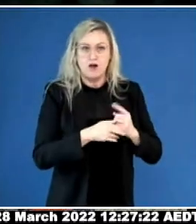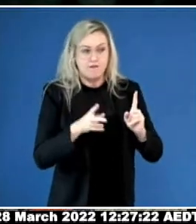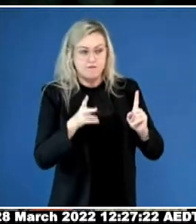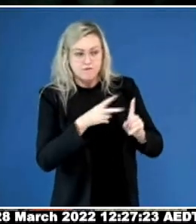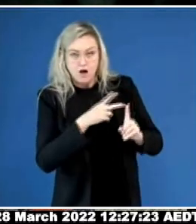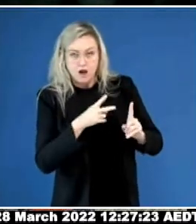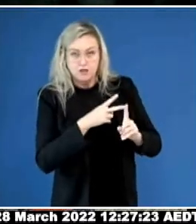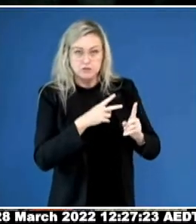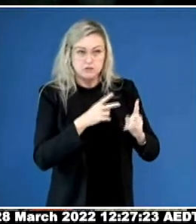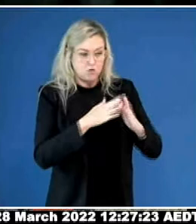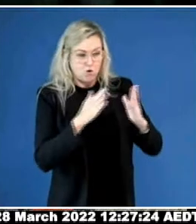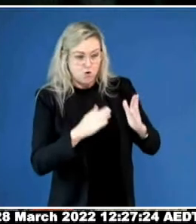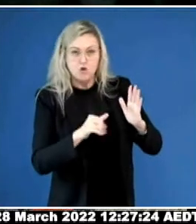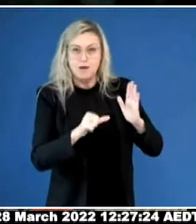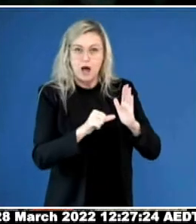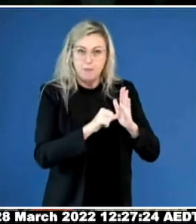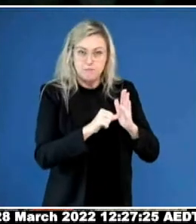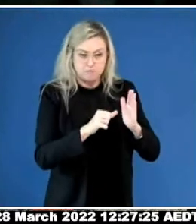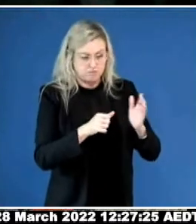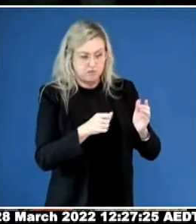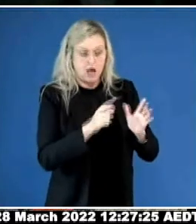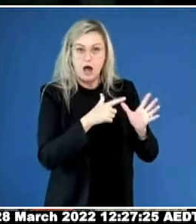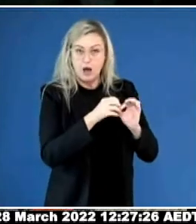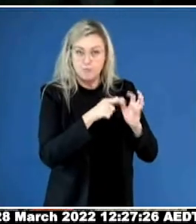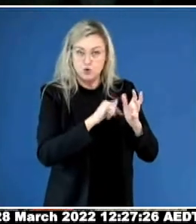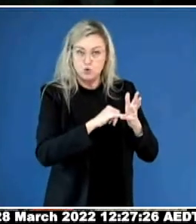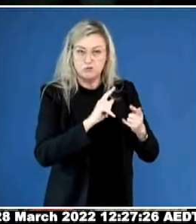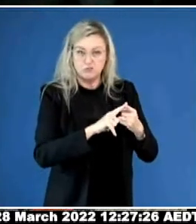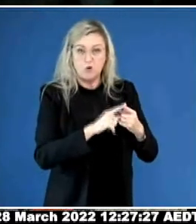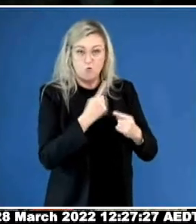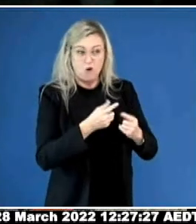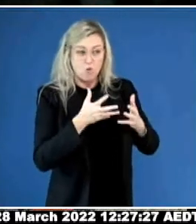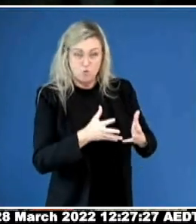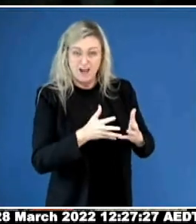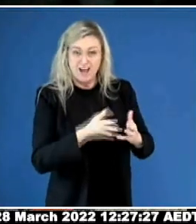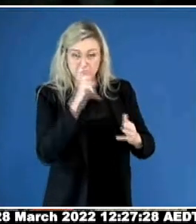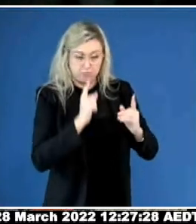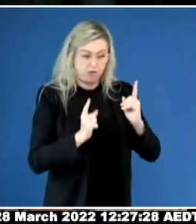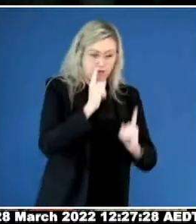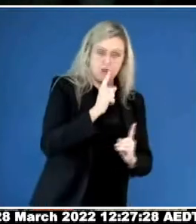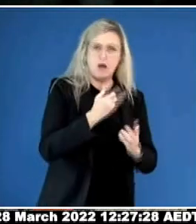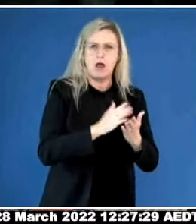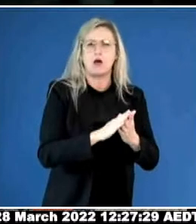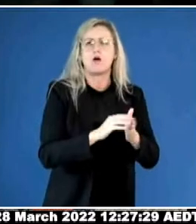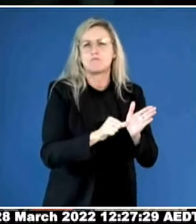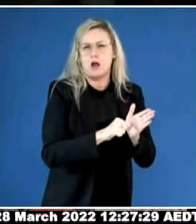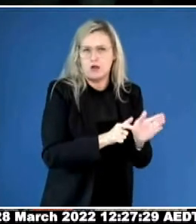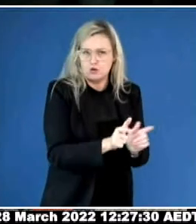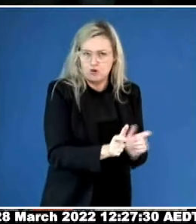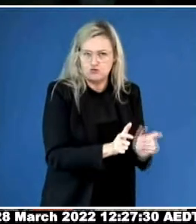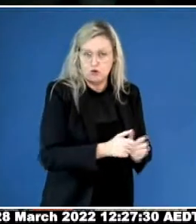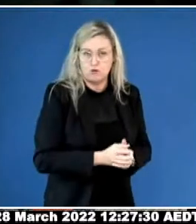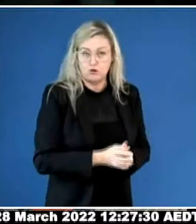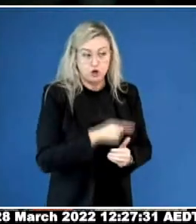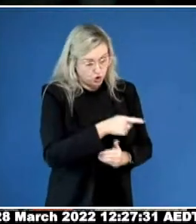home, financial control is one of the matters the Royal Commission's heard about, and you wanted to speak about that